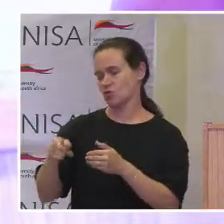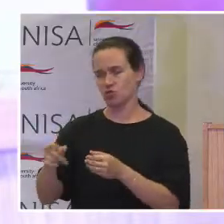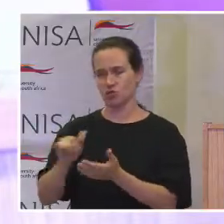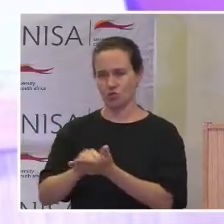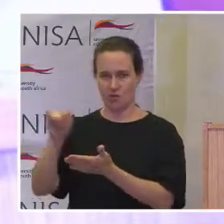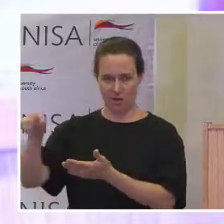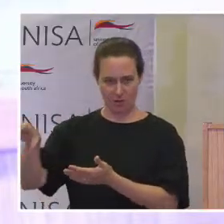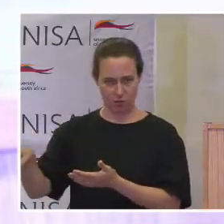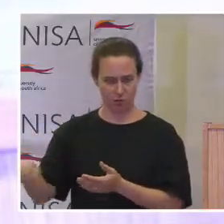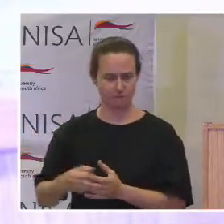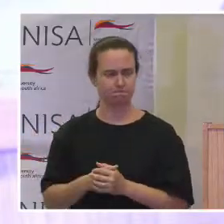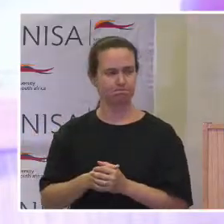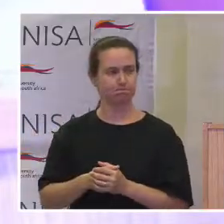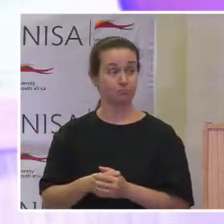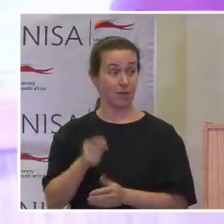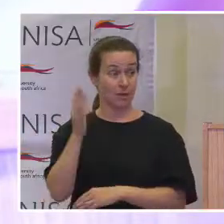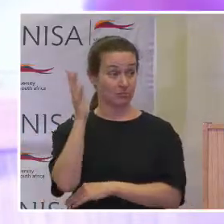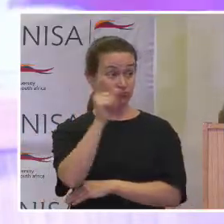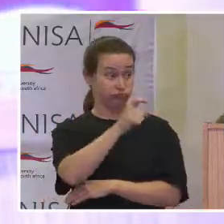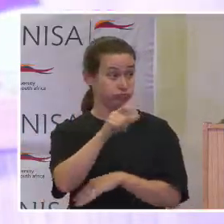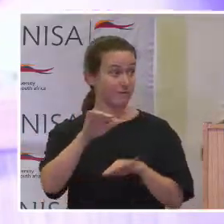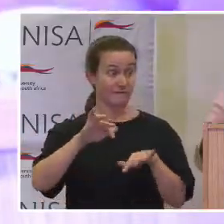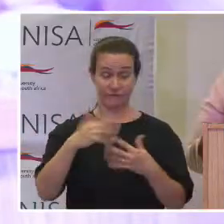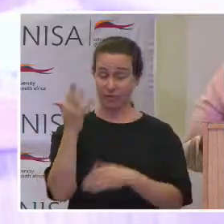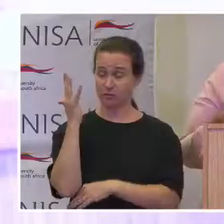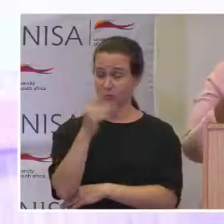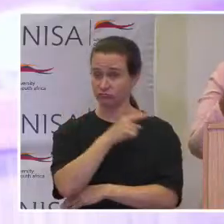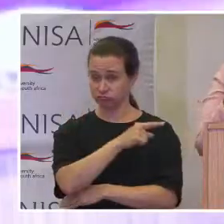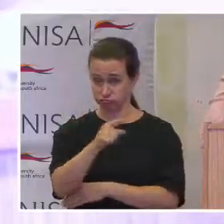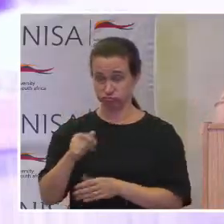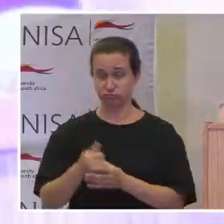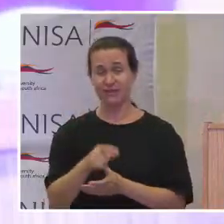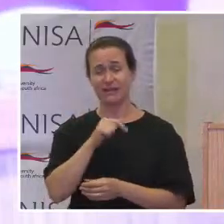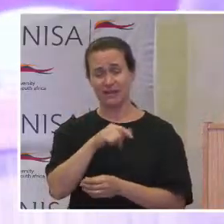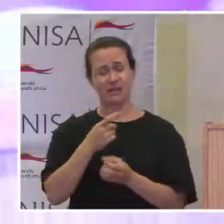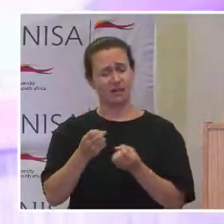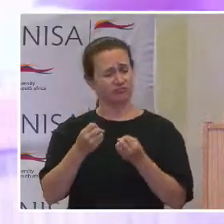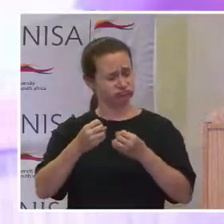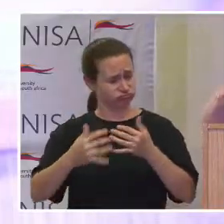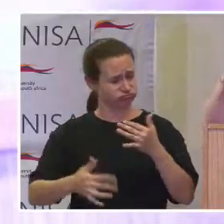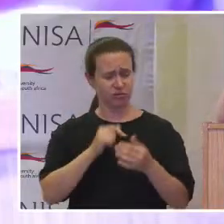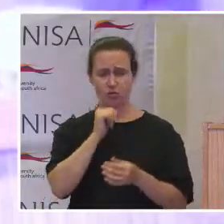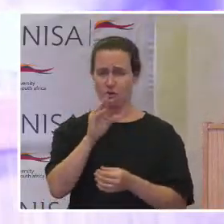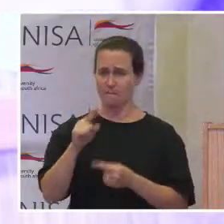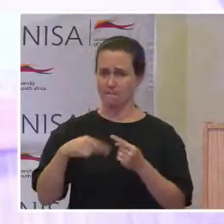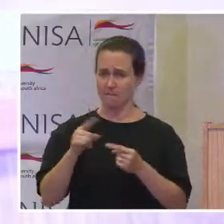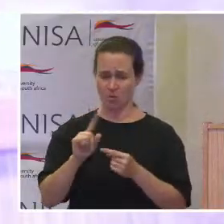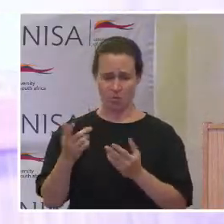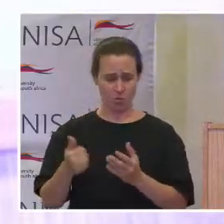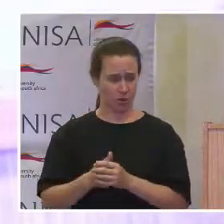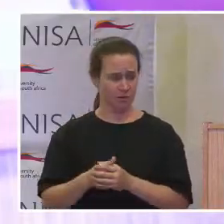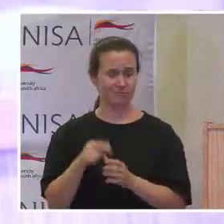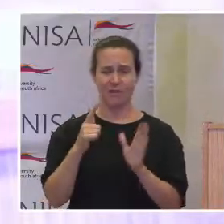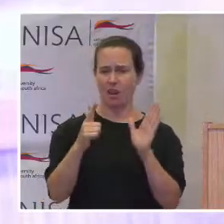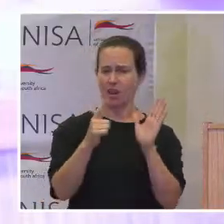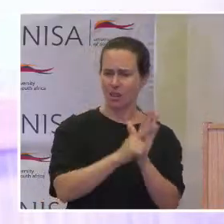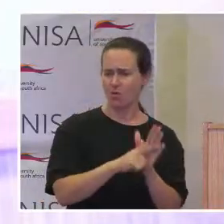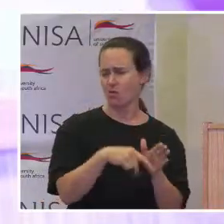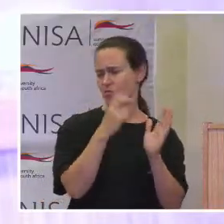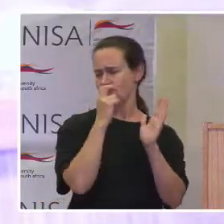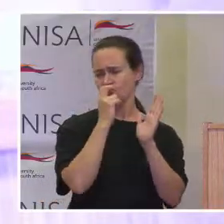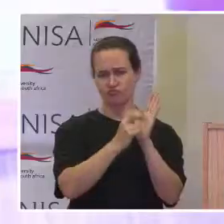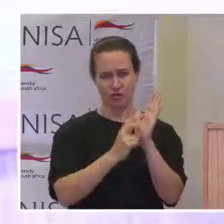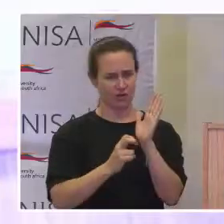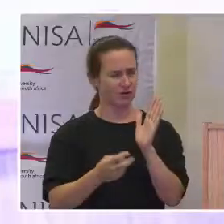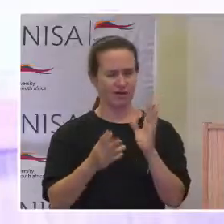the speakers who have already spoken before us, they said a lot about what? Law, regulation,